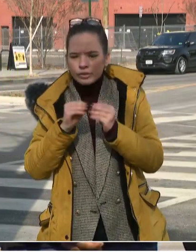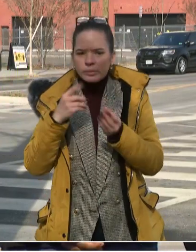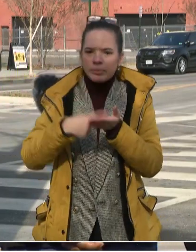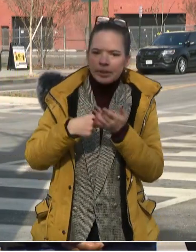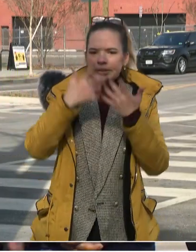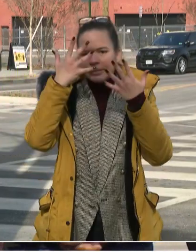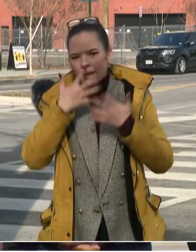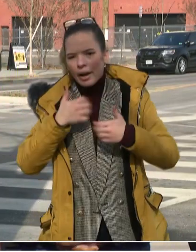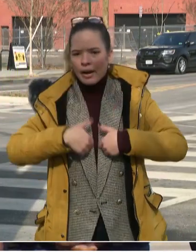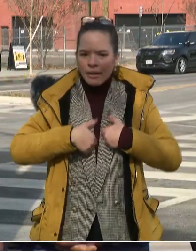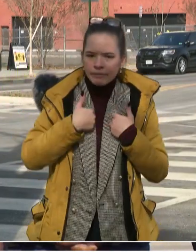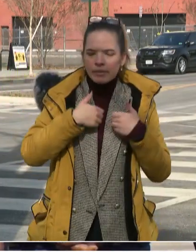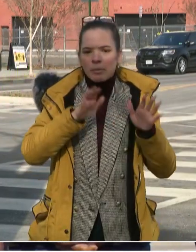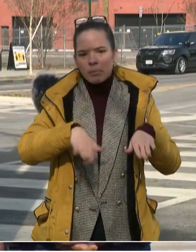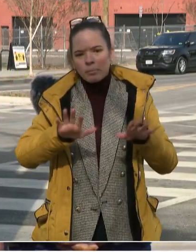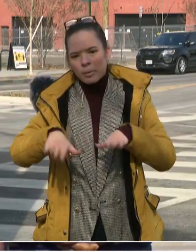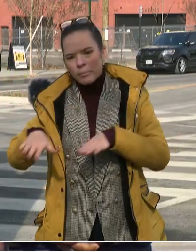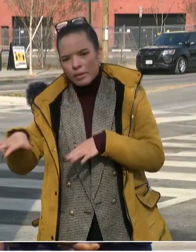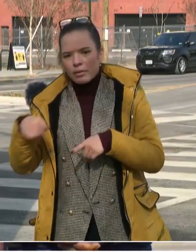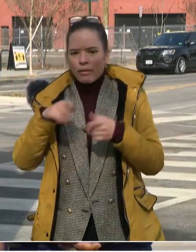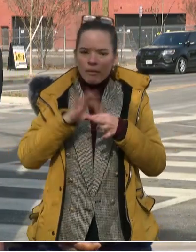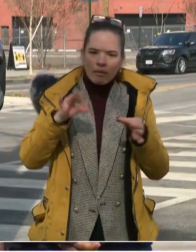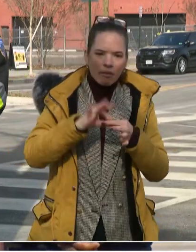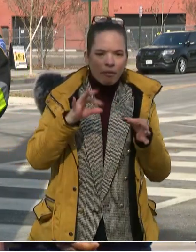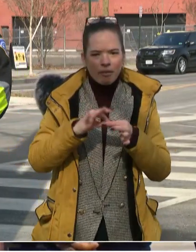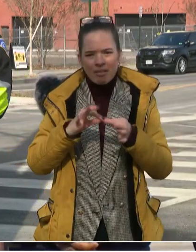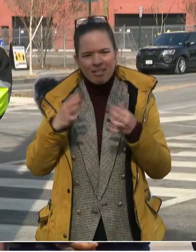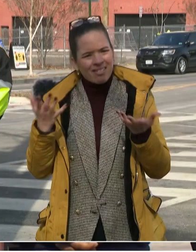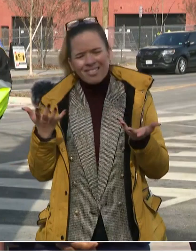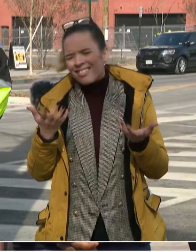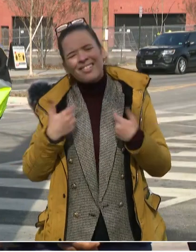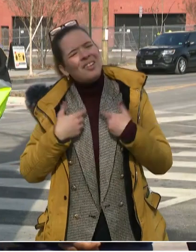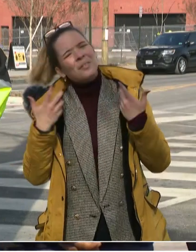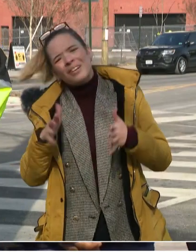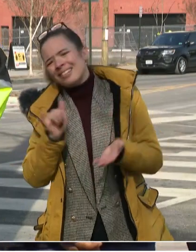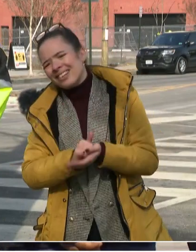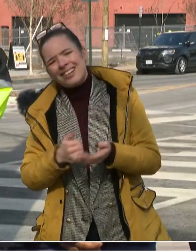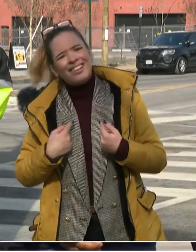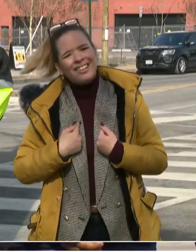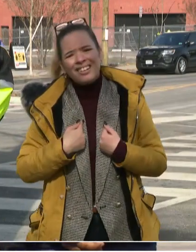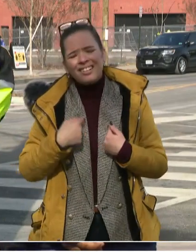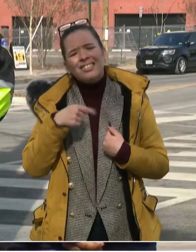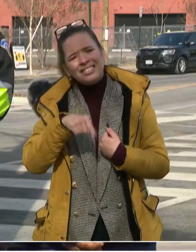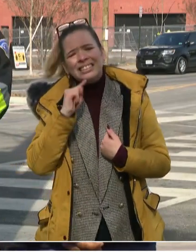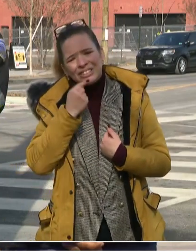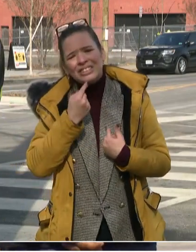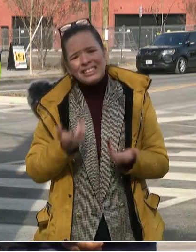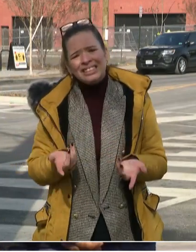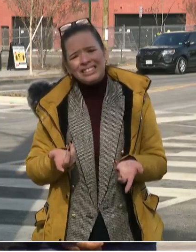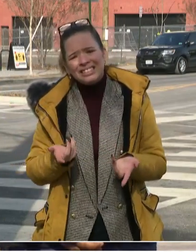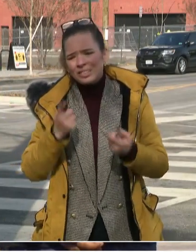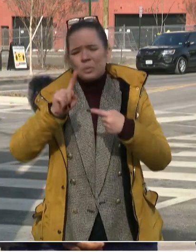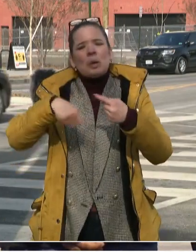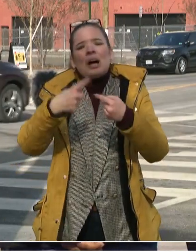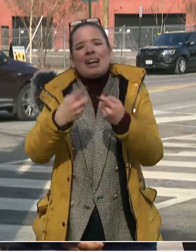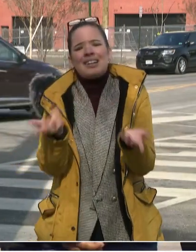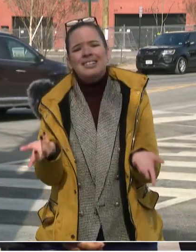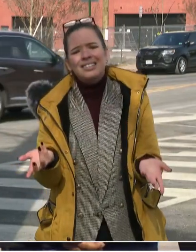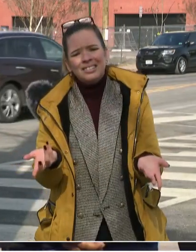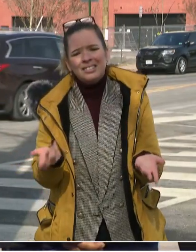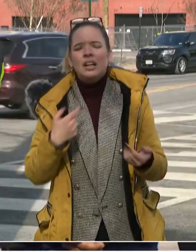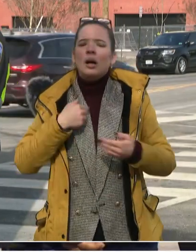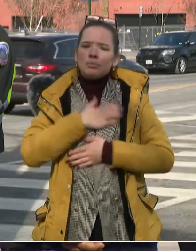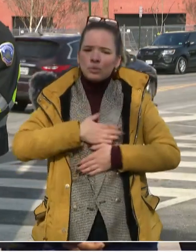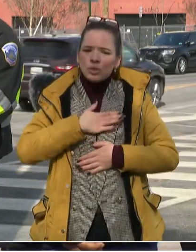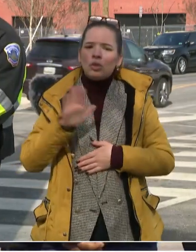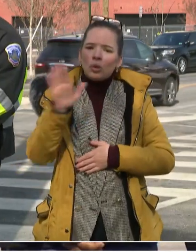been lost and all that kind of stuff? When are we going to start taking this thing seriously? It's a collective effort, and I appreciate the community support to make